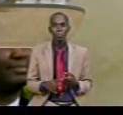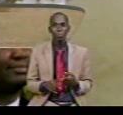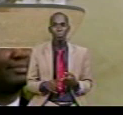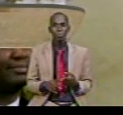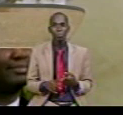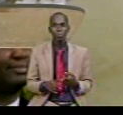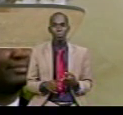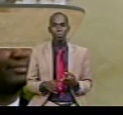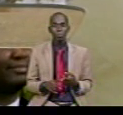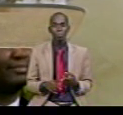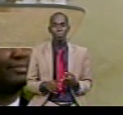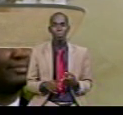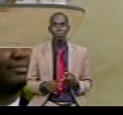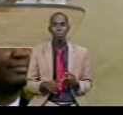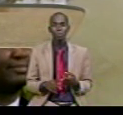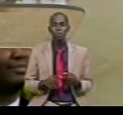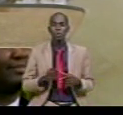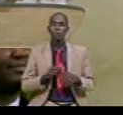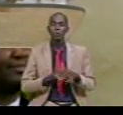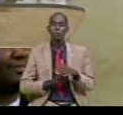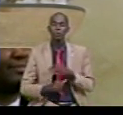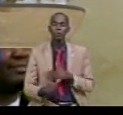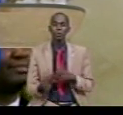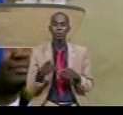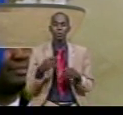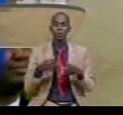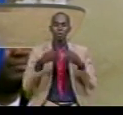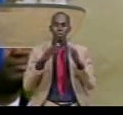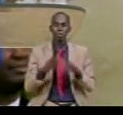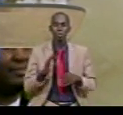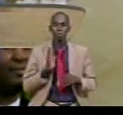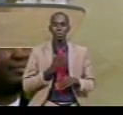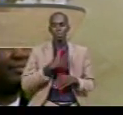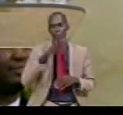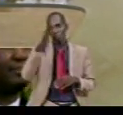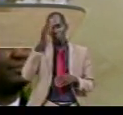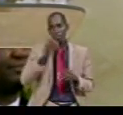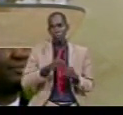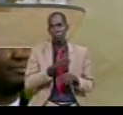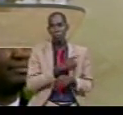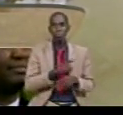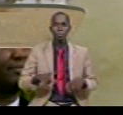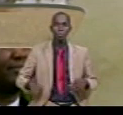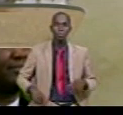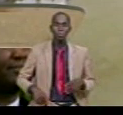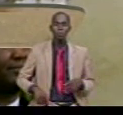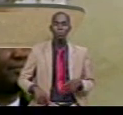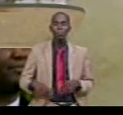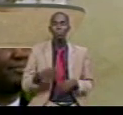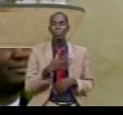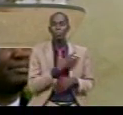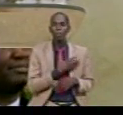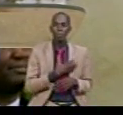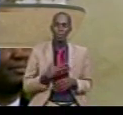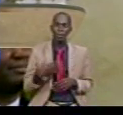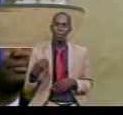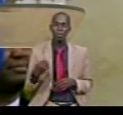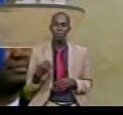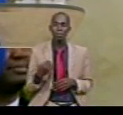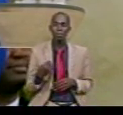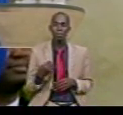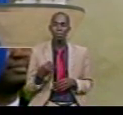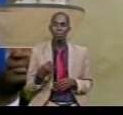under the leadership of our Father in the Lord. And on behalf of our Mother in the